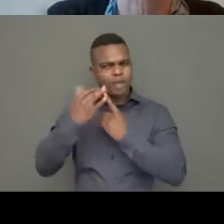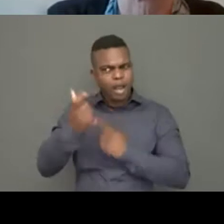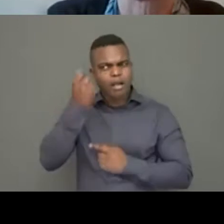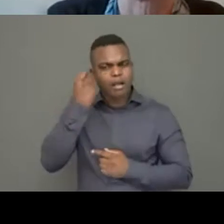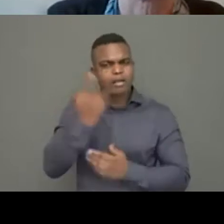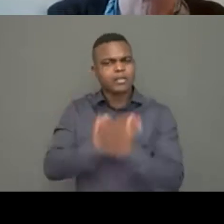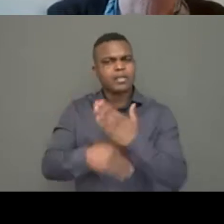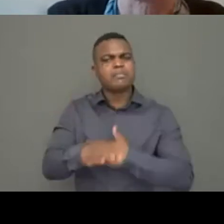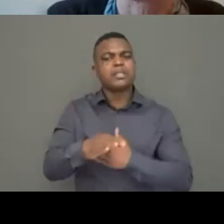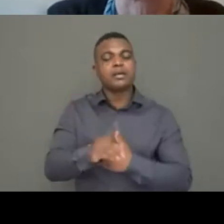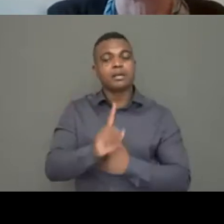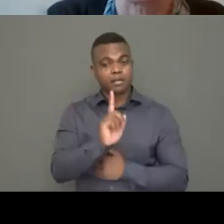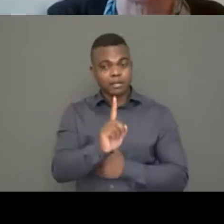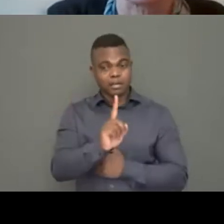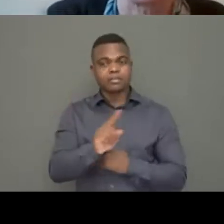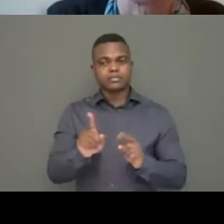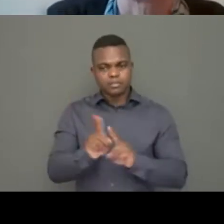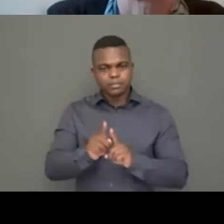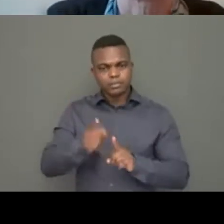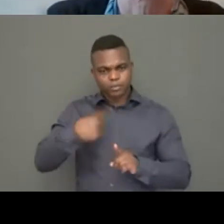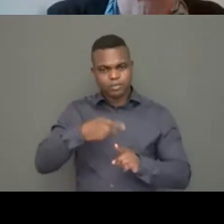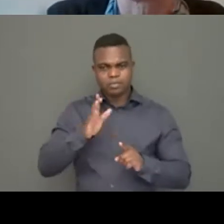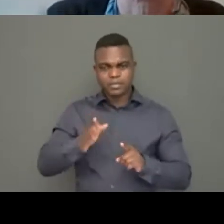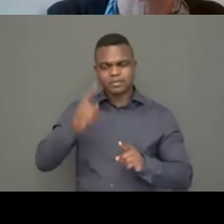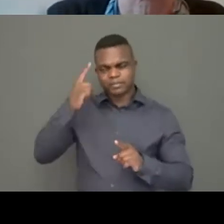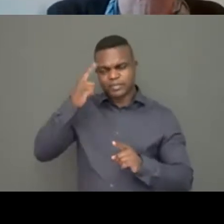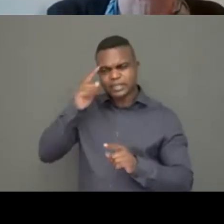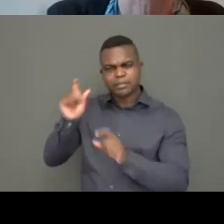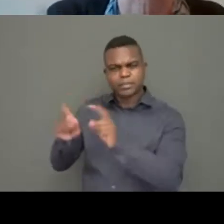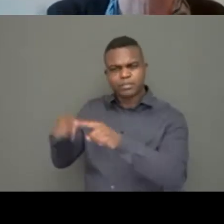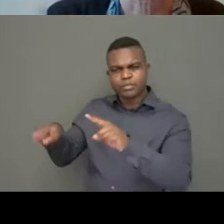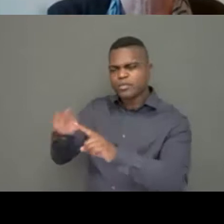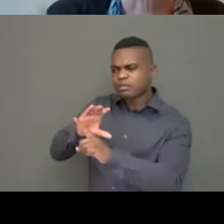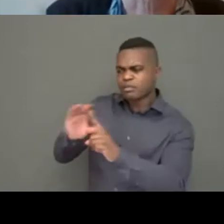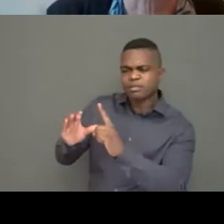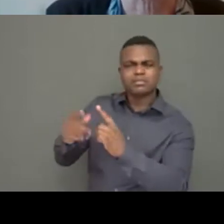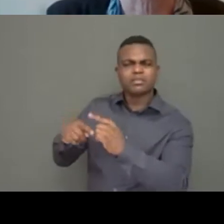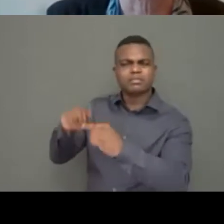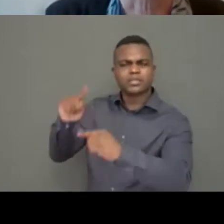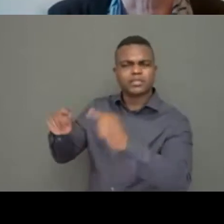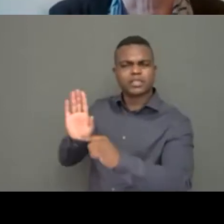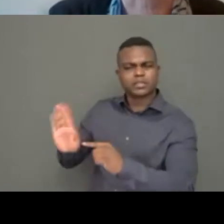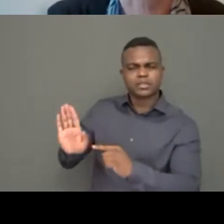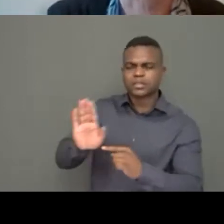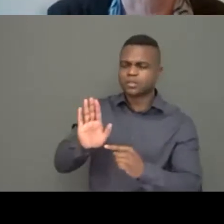taboos, and also very strong stigma on persons with disabilities. And so